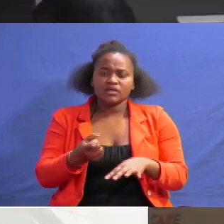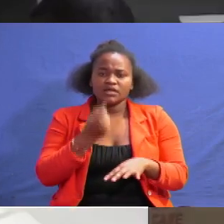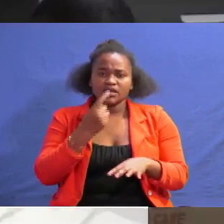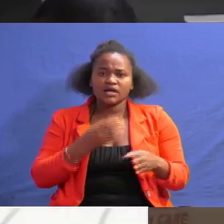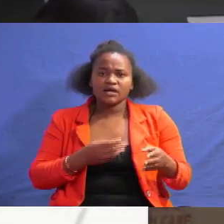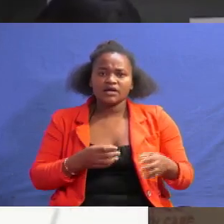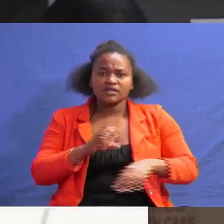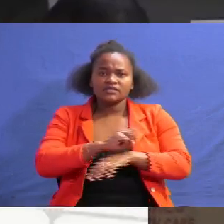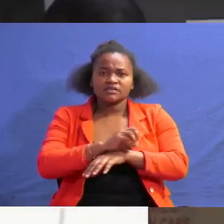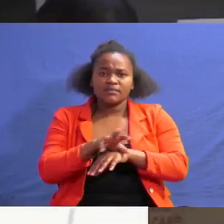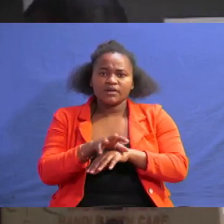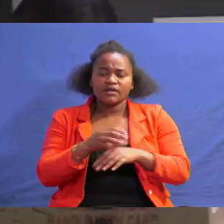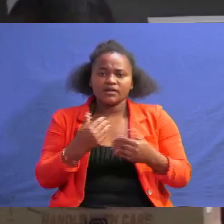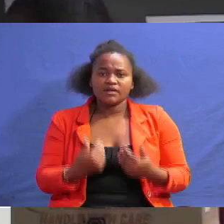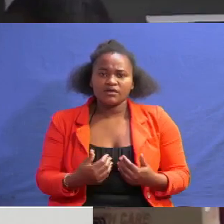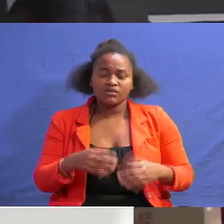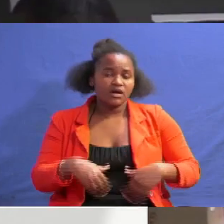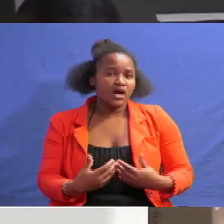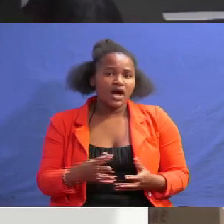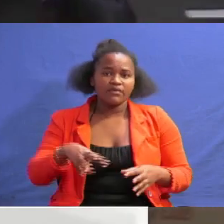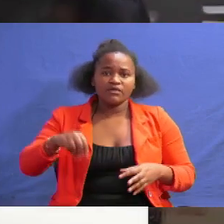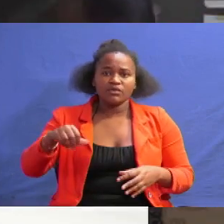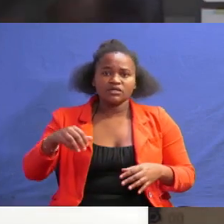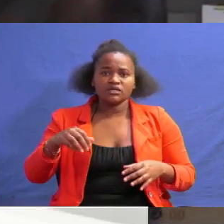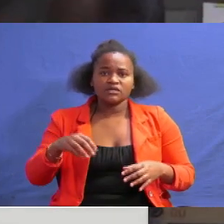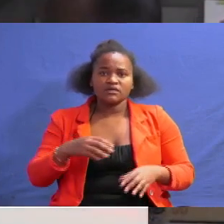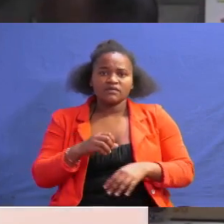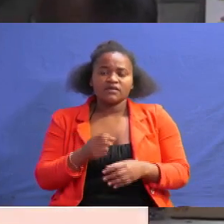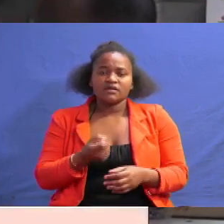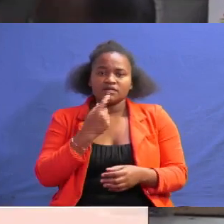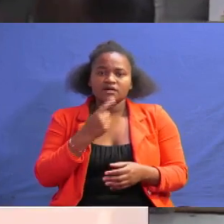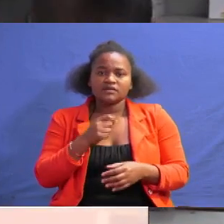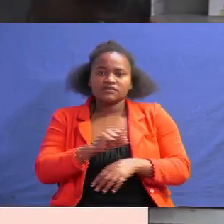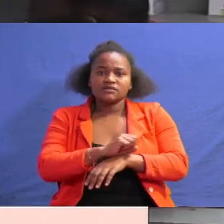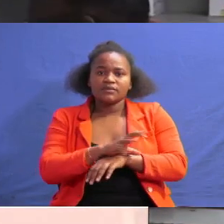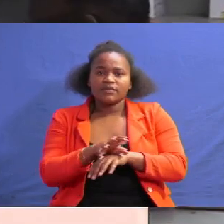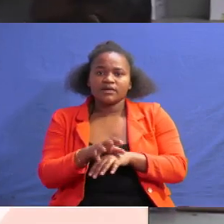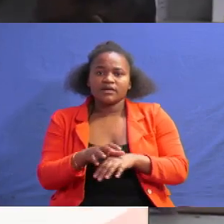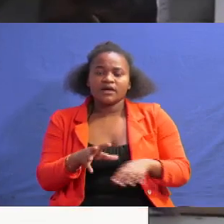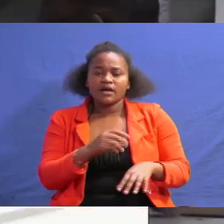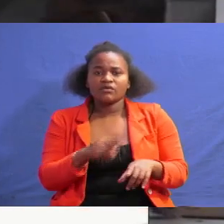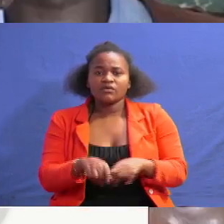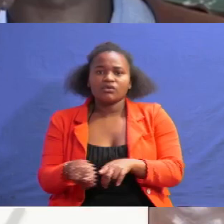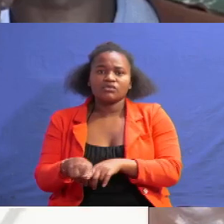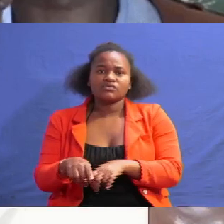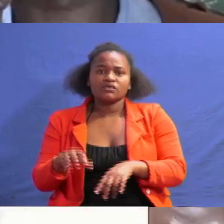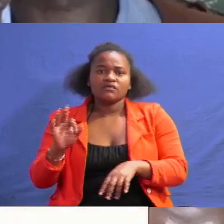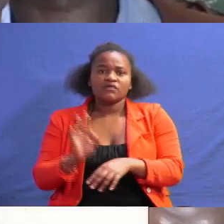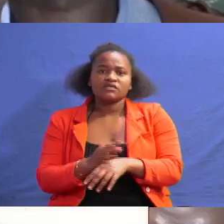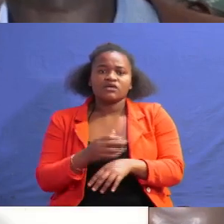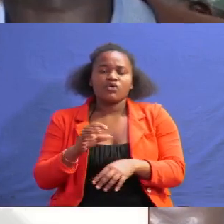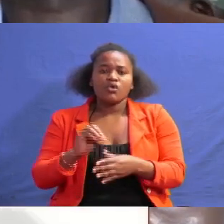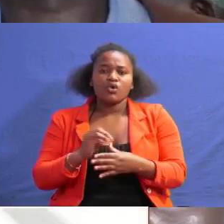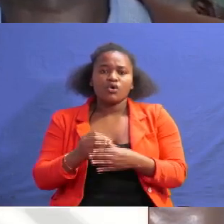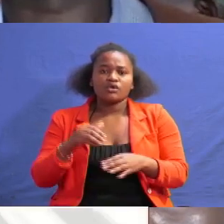to Mandago, the records are unclear regarding the quantities of drugs supplied and whether the drugs were utilized within the facility or elsewhere. And we think